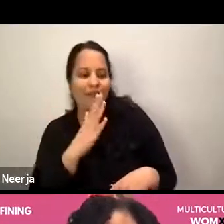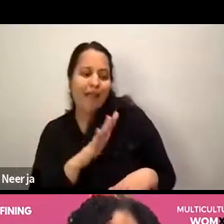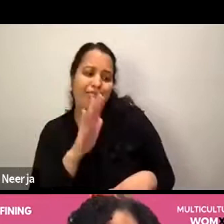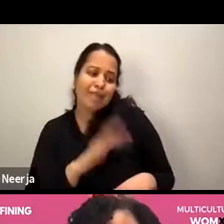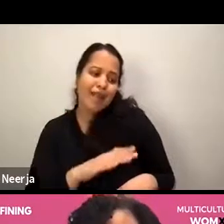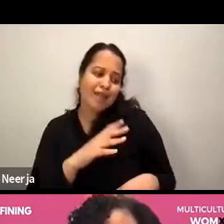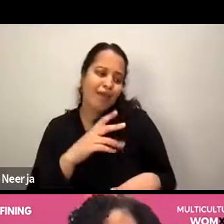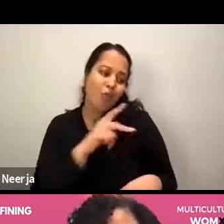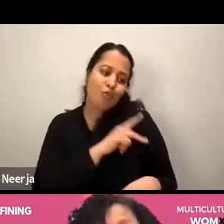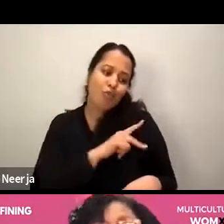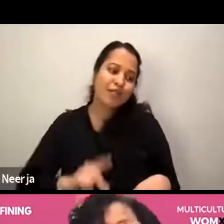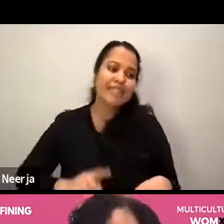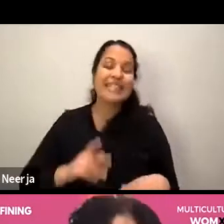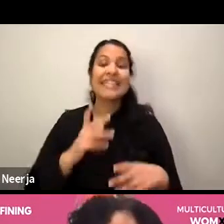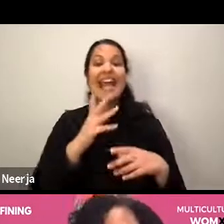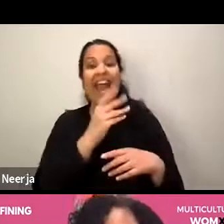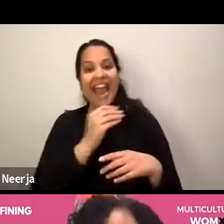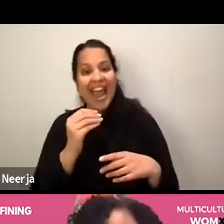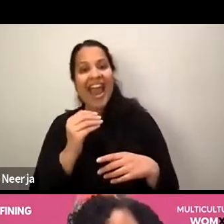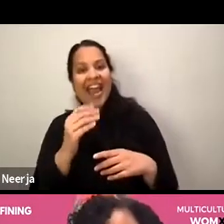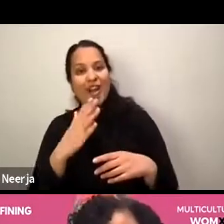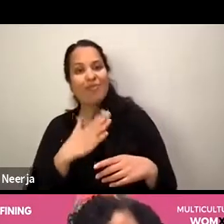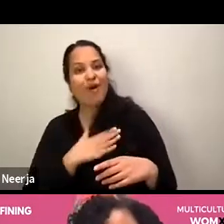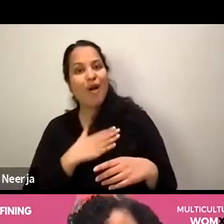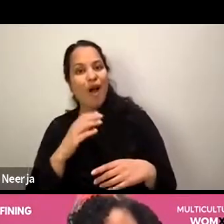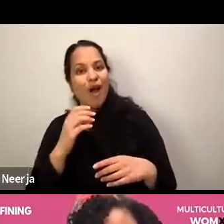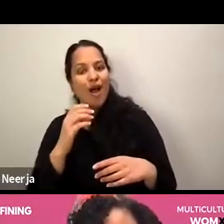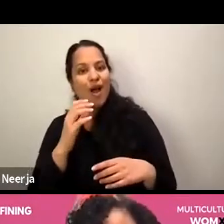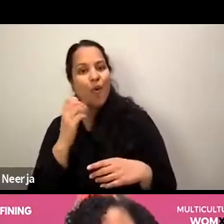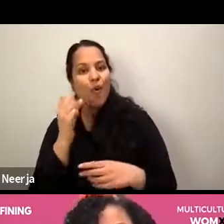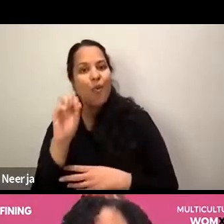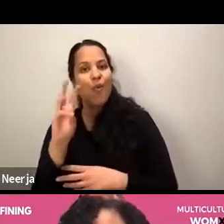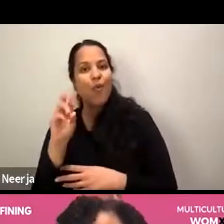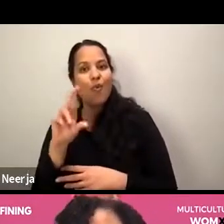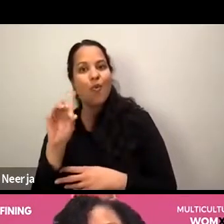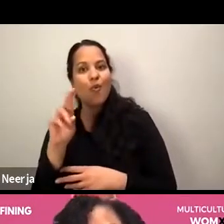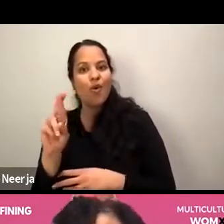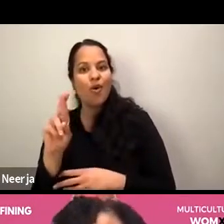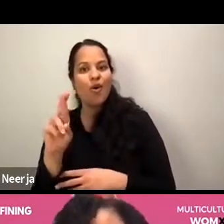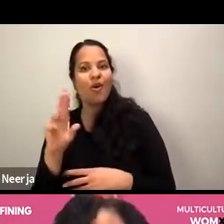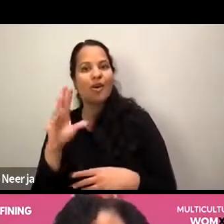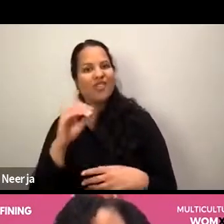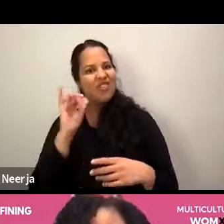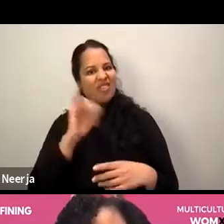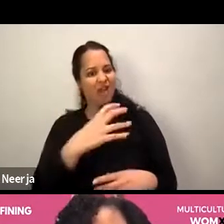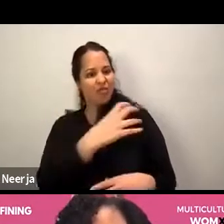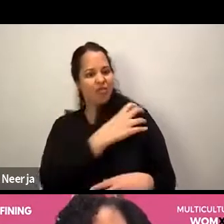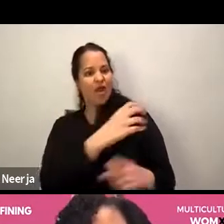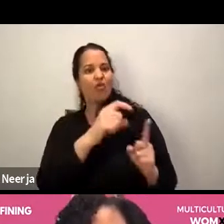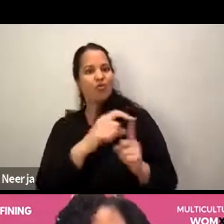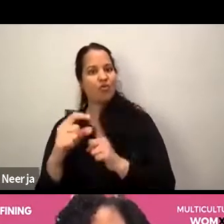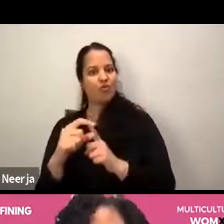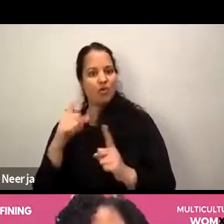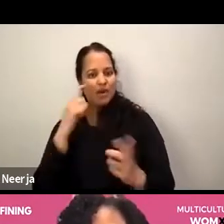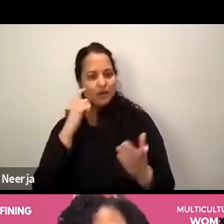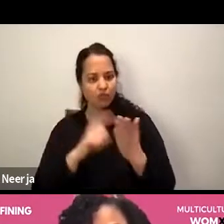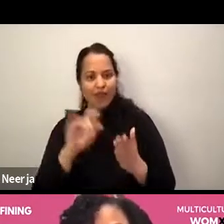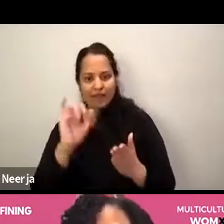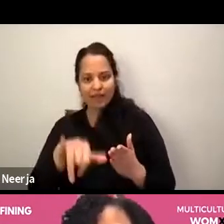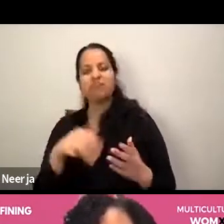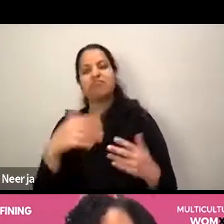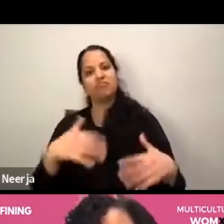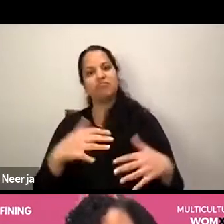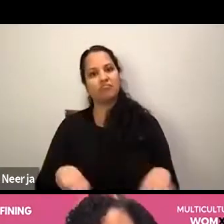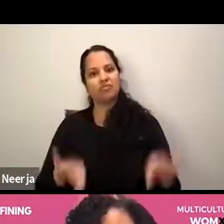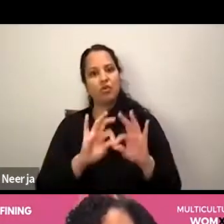her warrior. And so understanding the power of words is very important, and that we ourselves are passing